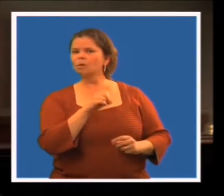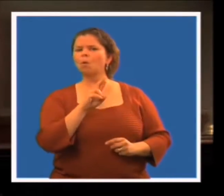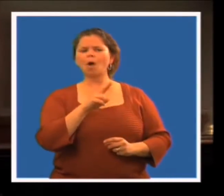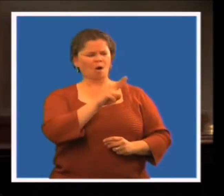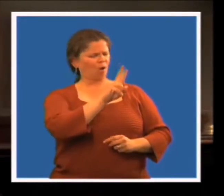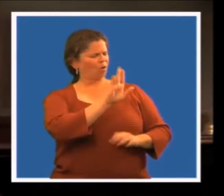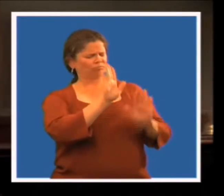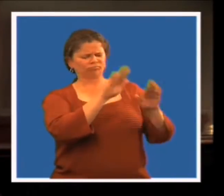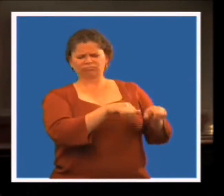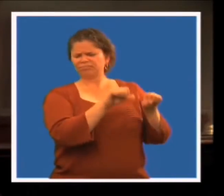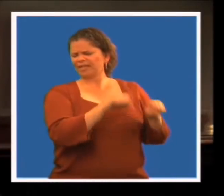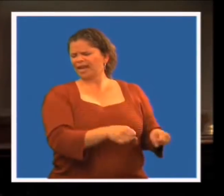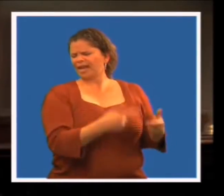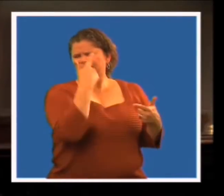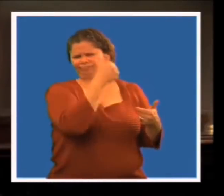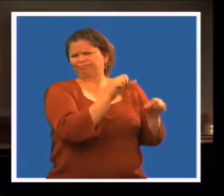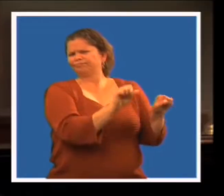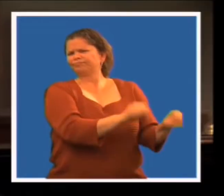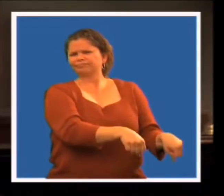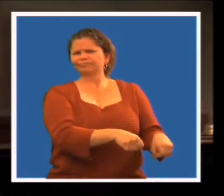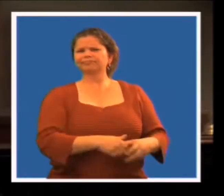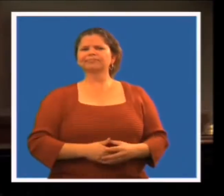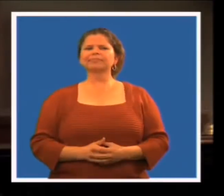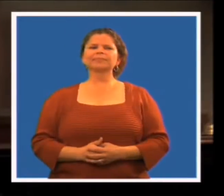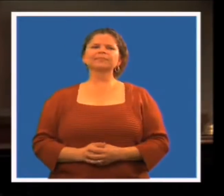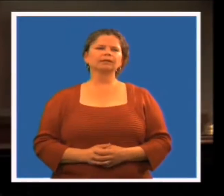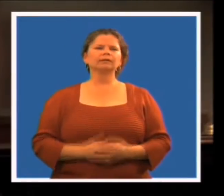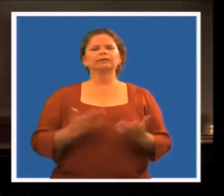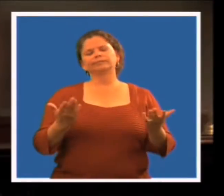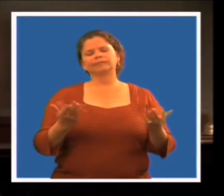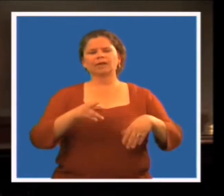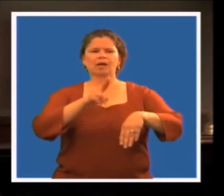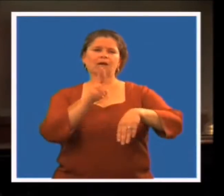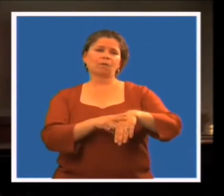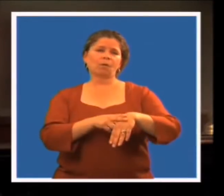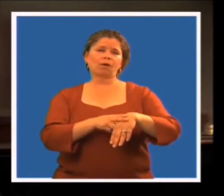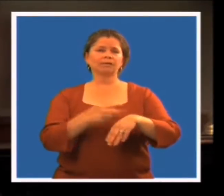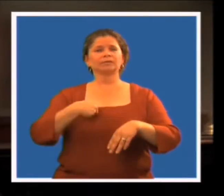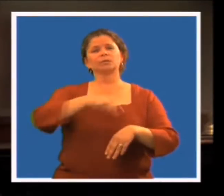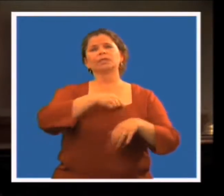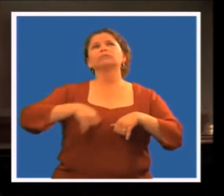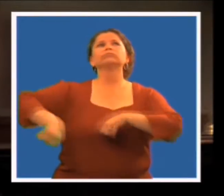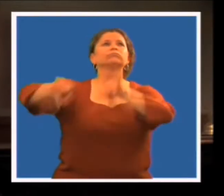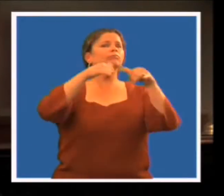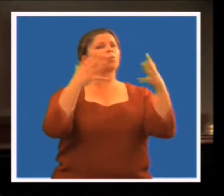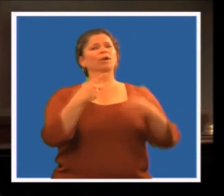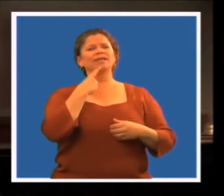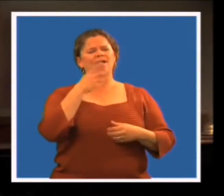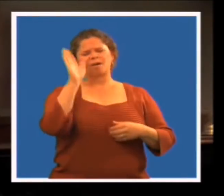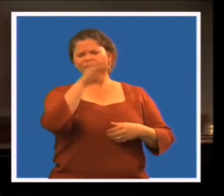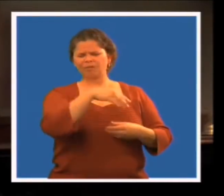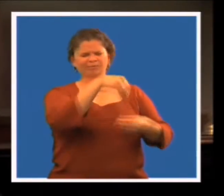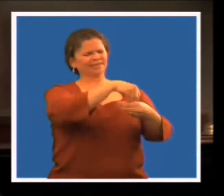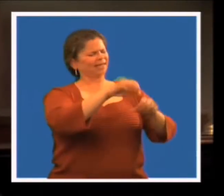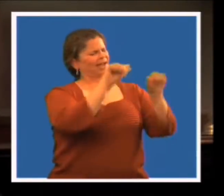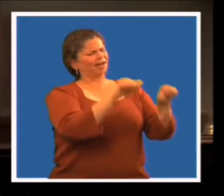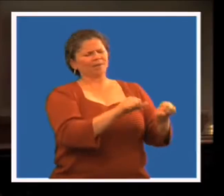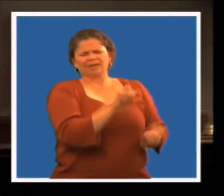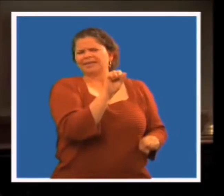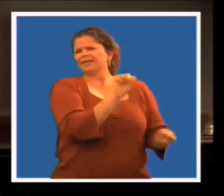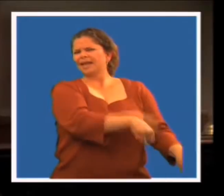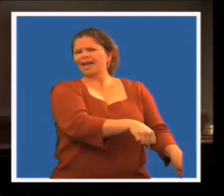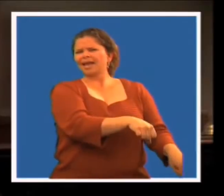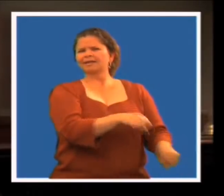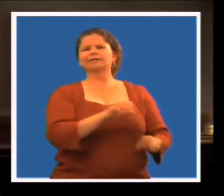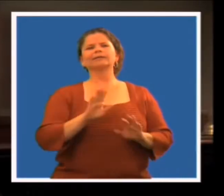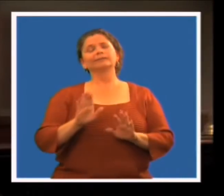all know it's not true. We see the disability, and there's nothing wrong with that, as long